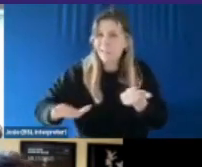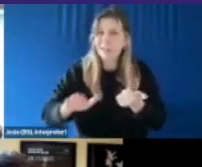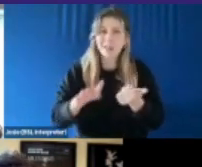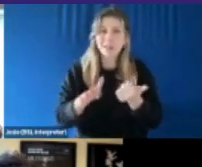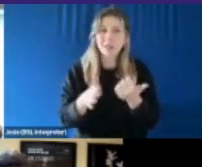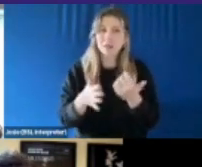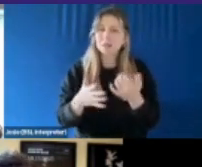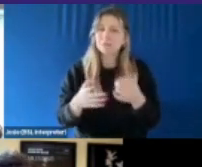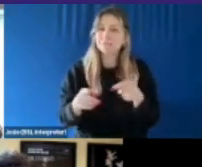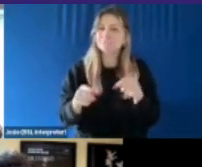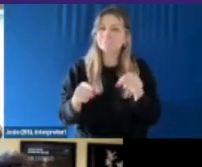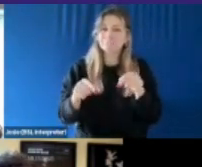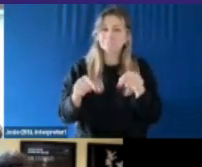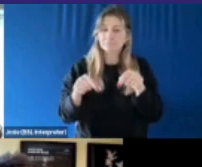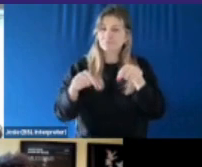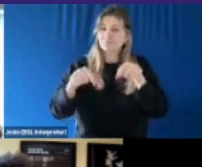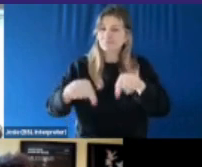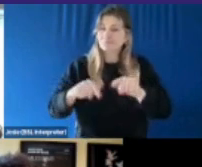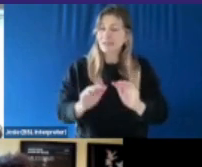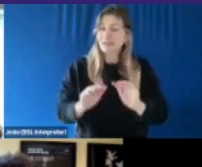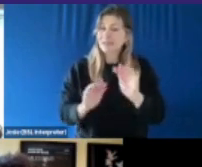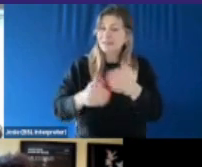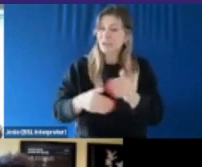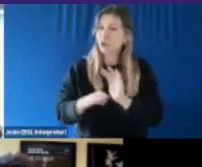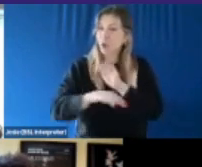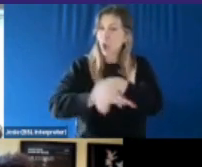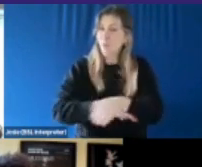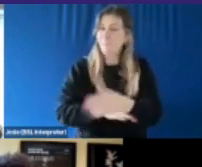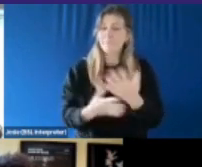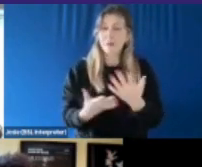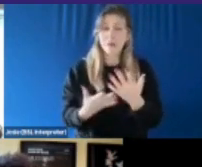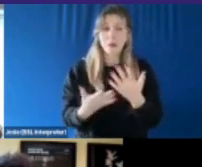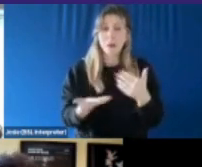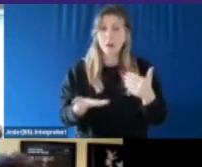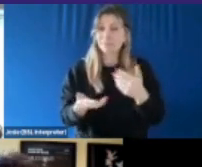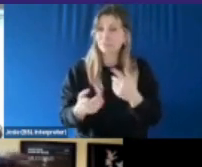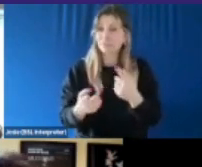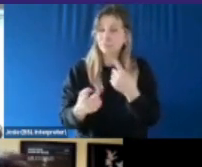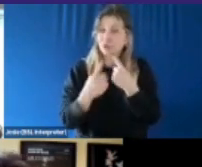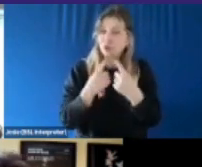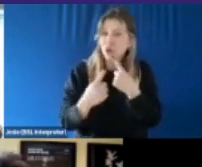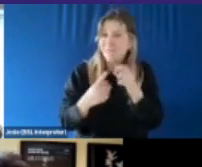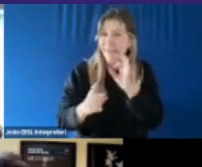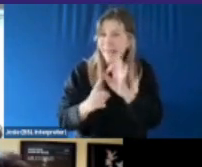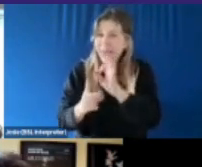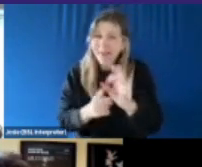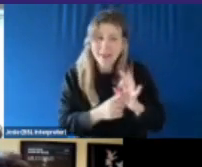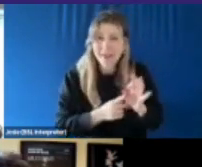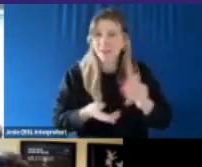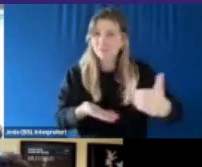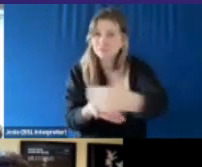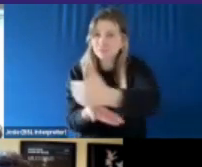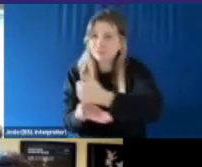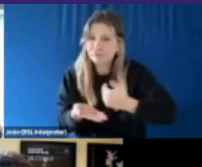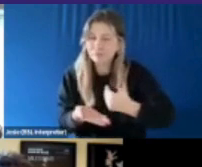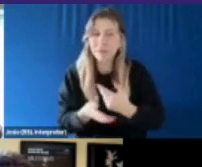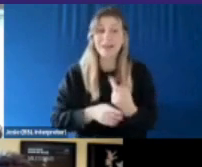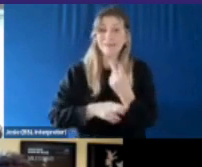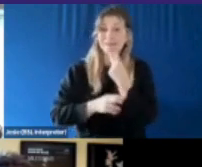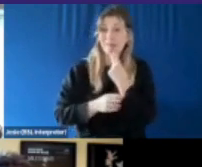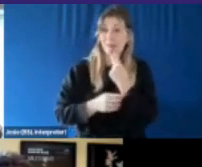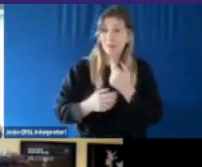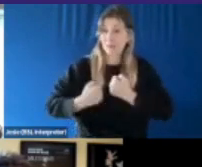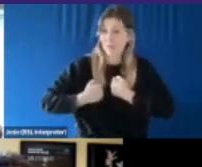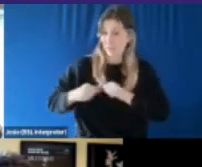is, as you know, how to collect high quality surveys. And it is a second in a series on data and